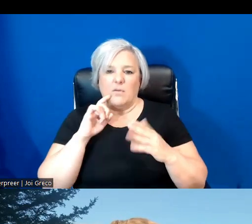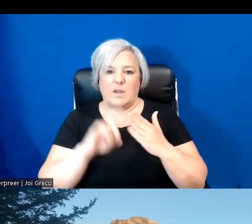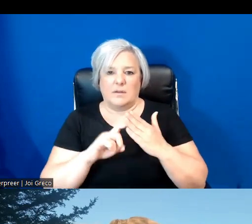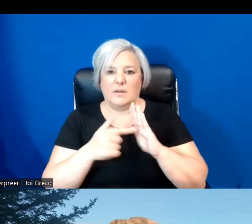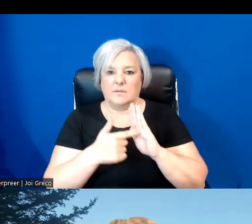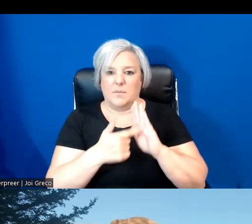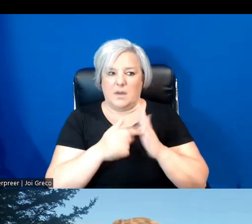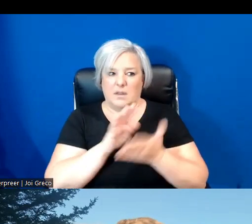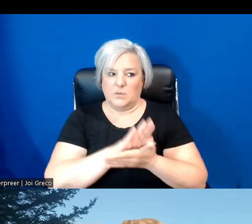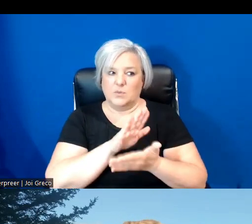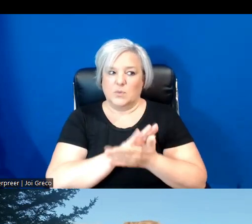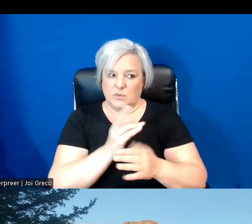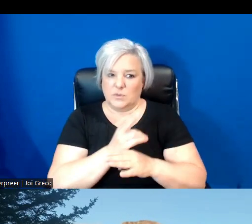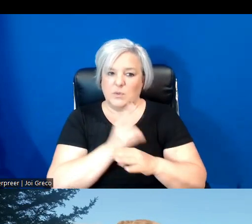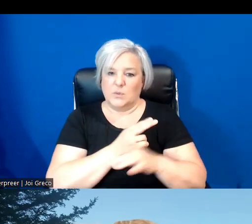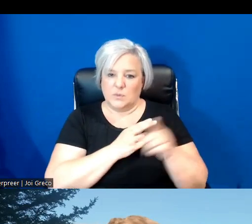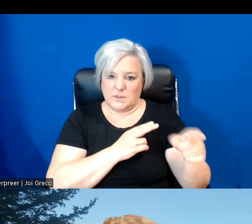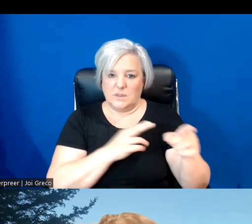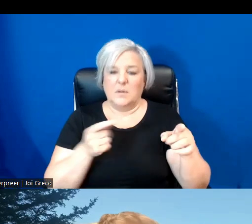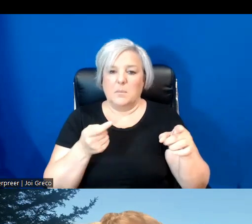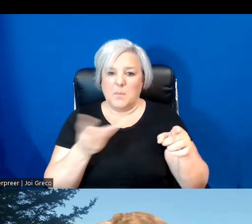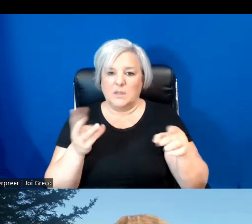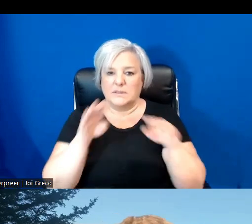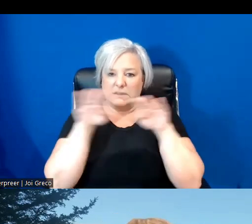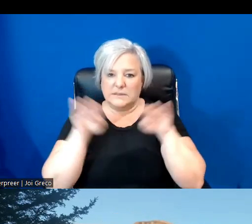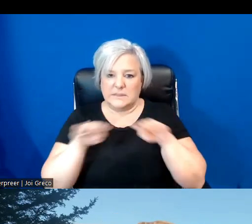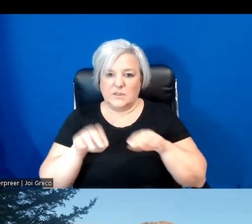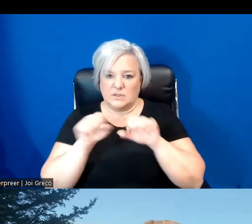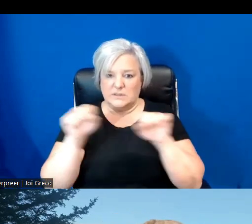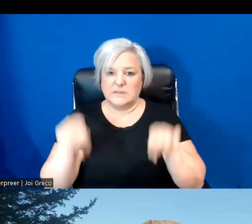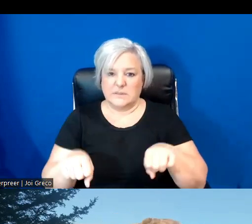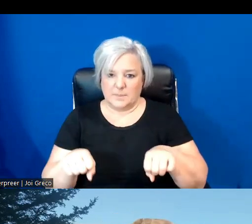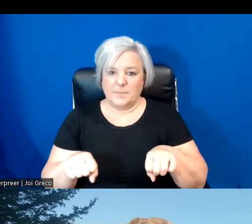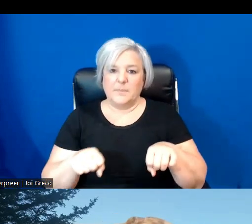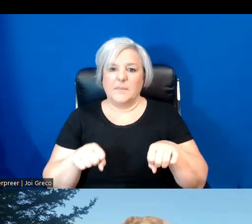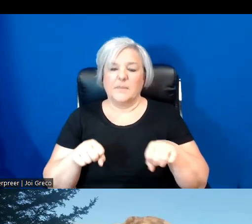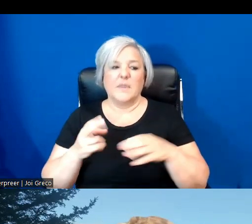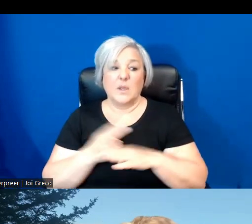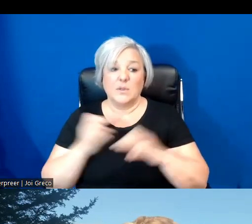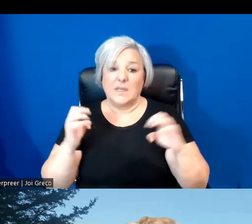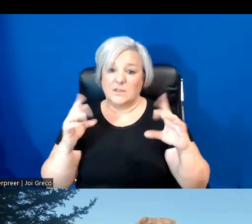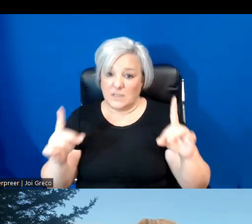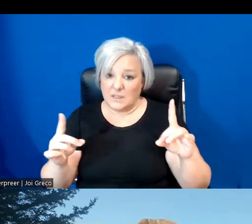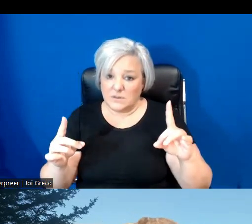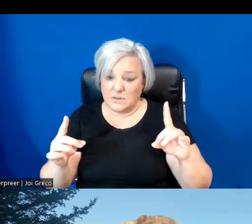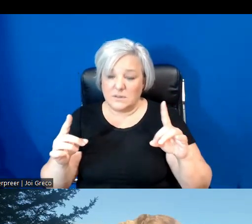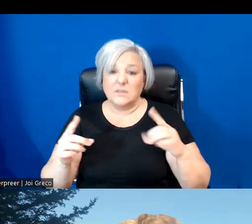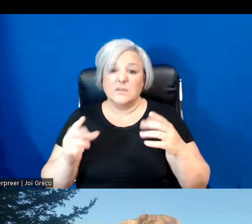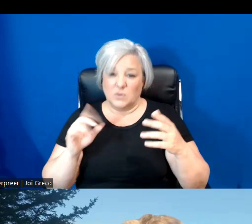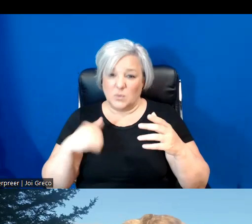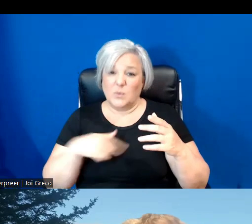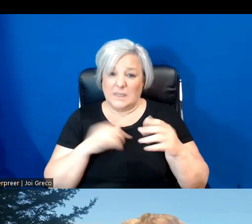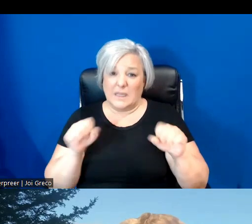model in schools, the multi-tiered system of support. They use it educationally, and so we can